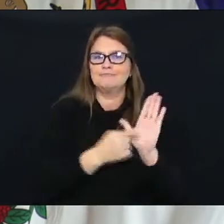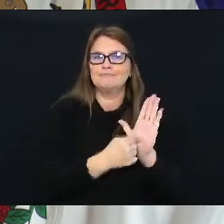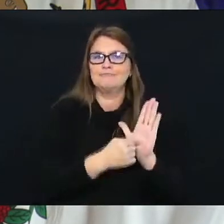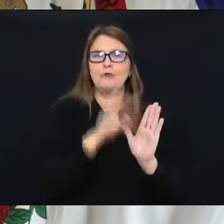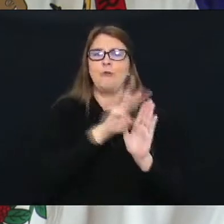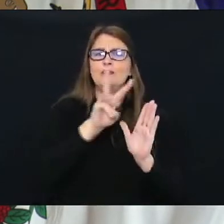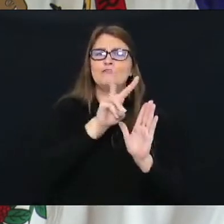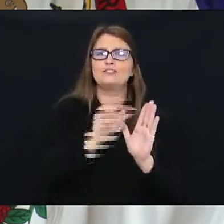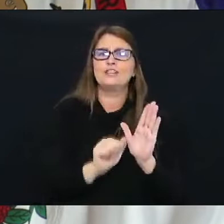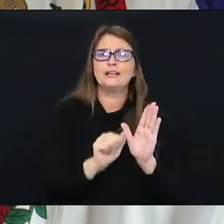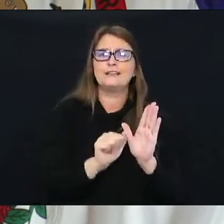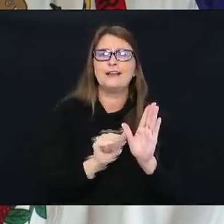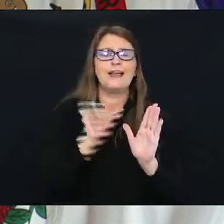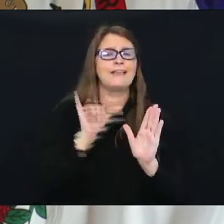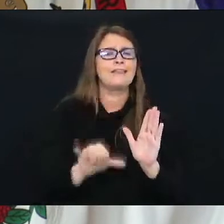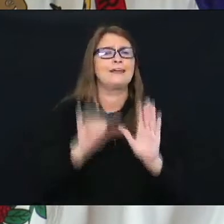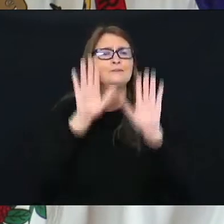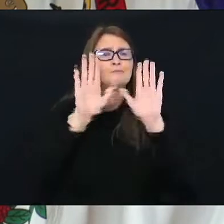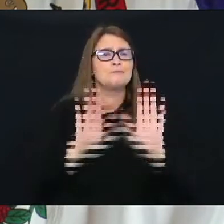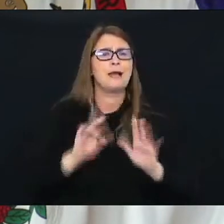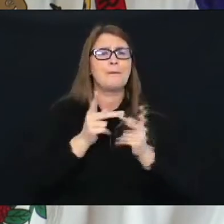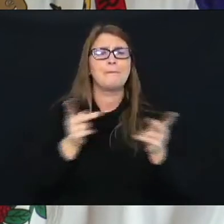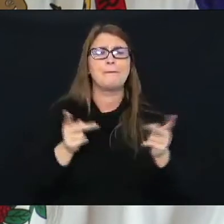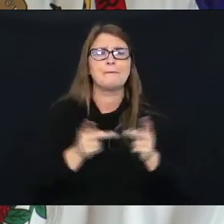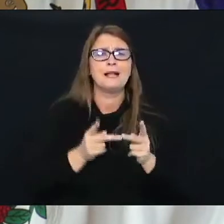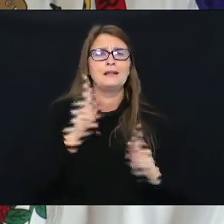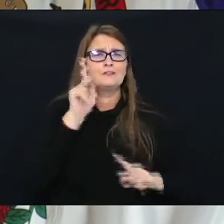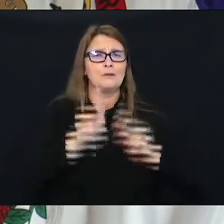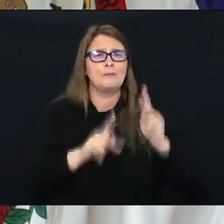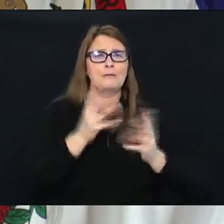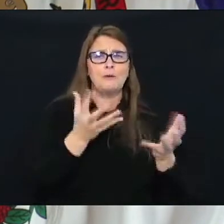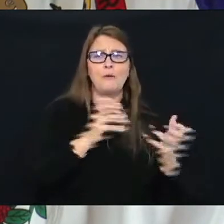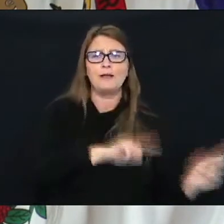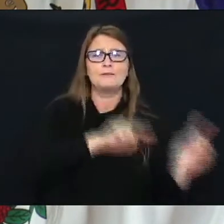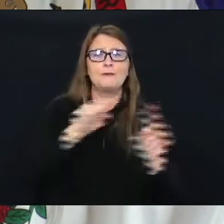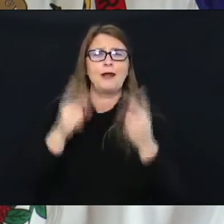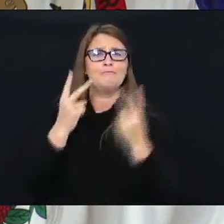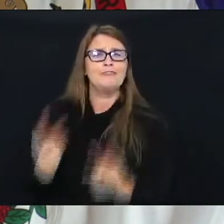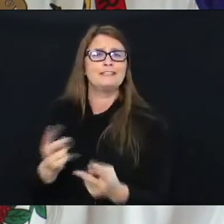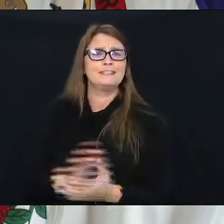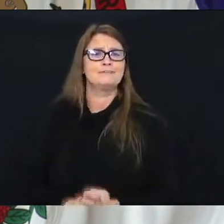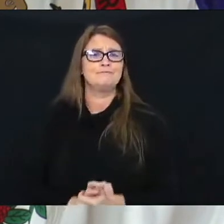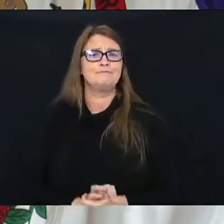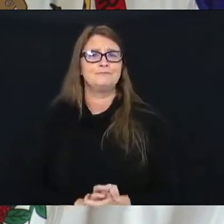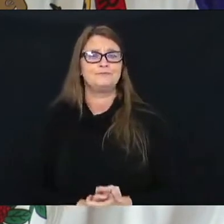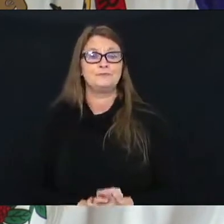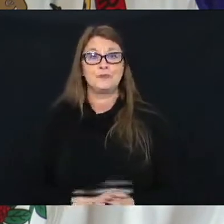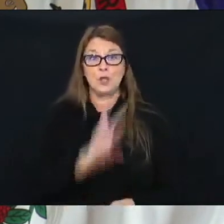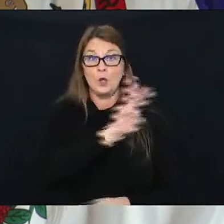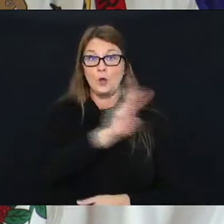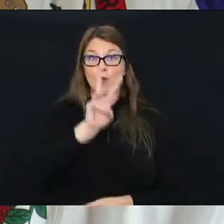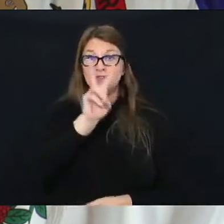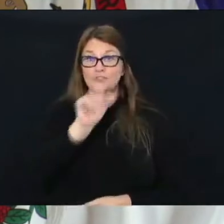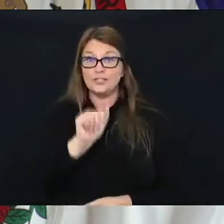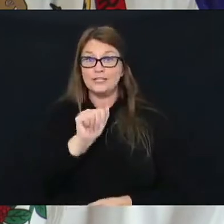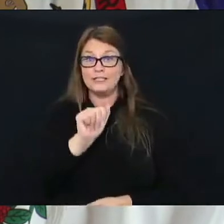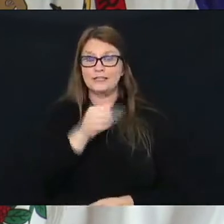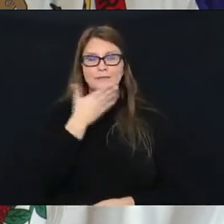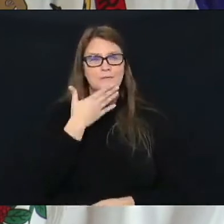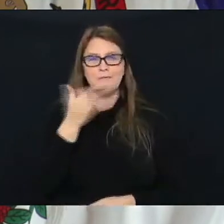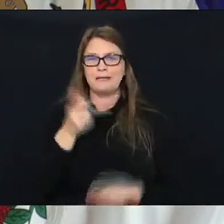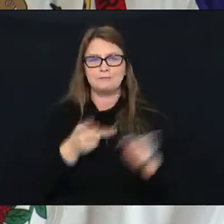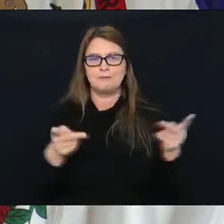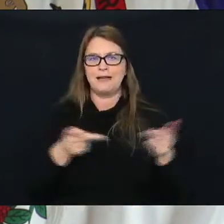Virginia is the place that people want to come to. West Virginia is the best